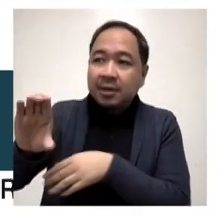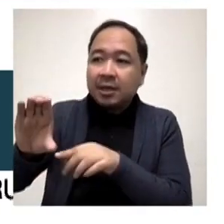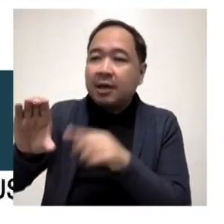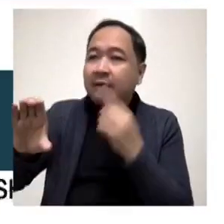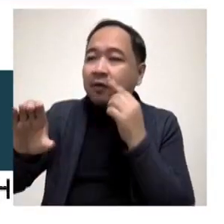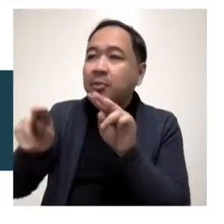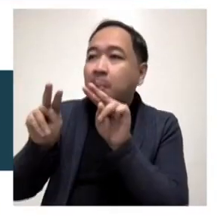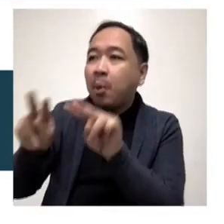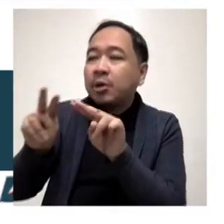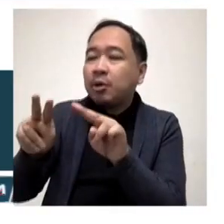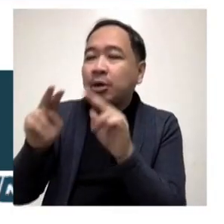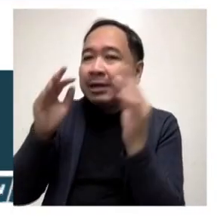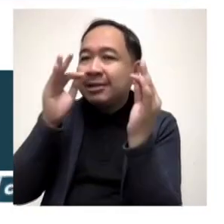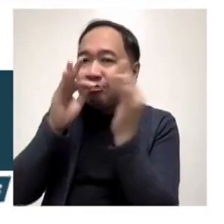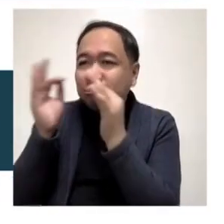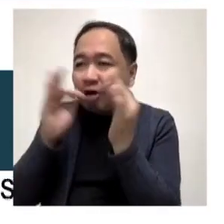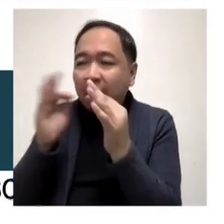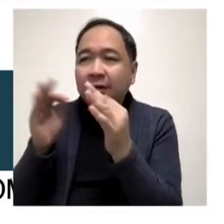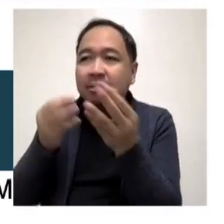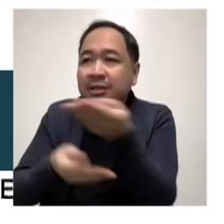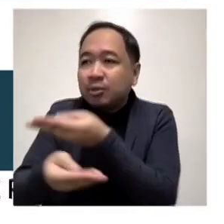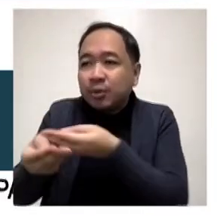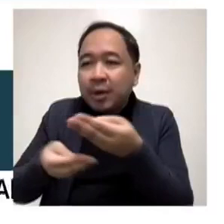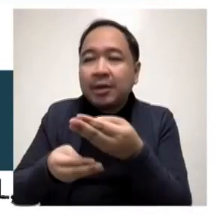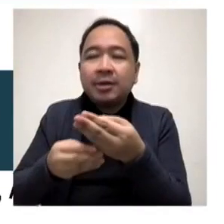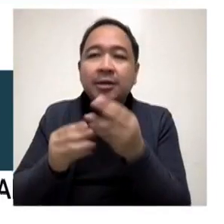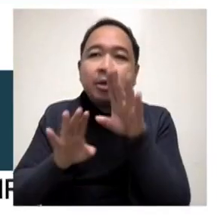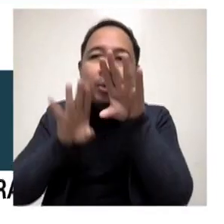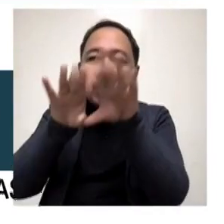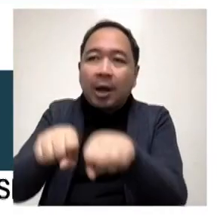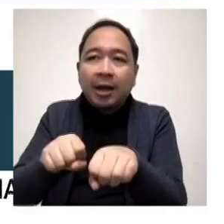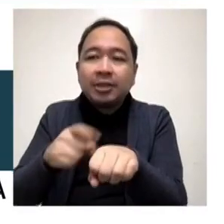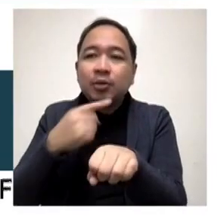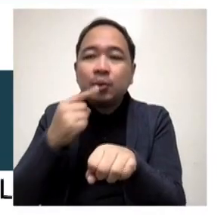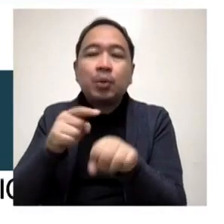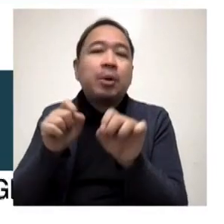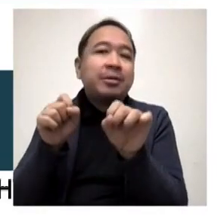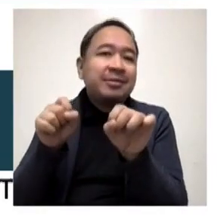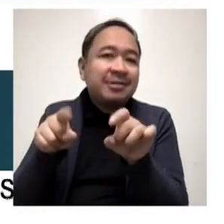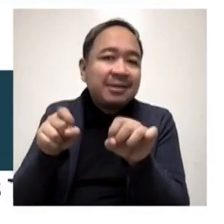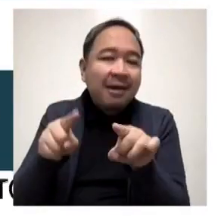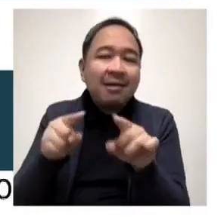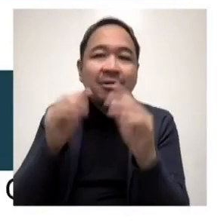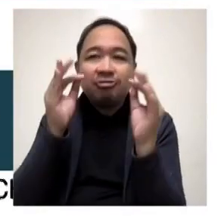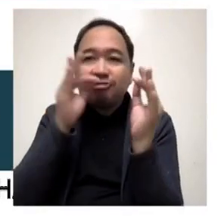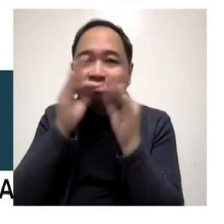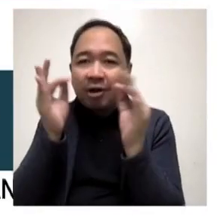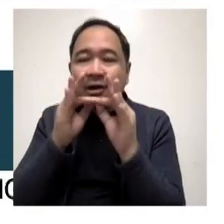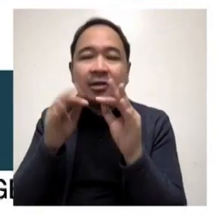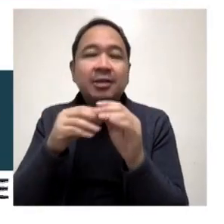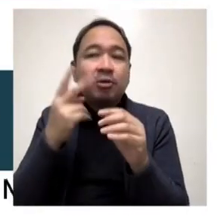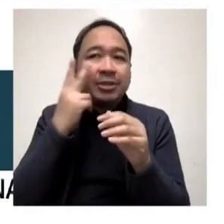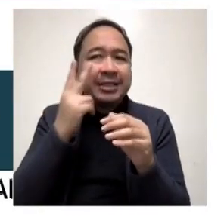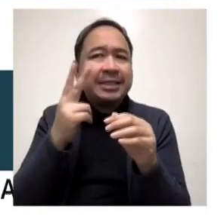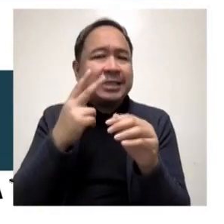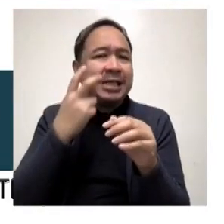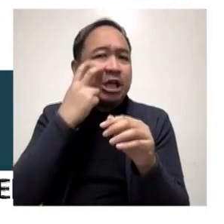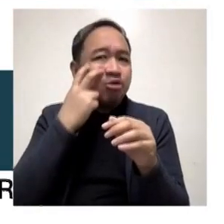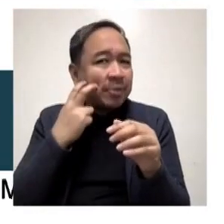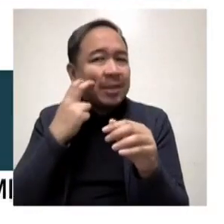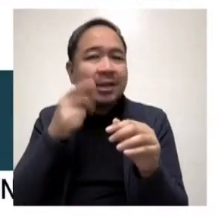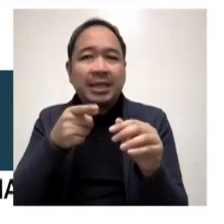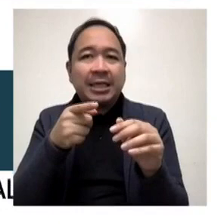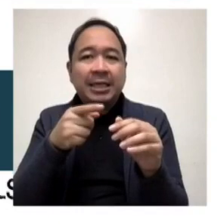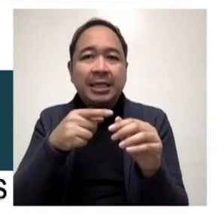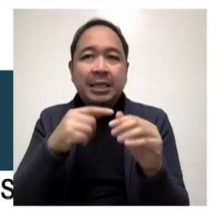to go after the pushers, to make sure that the criminality level is very low. In fact, here in